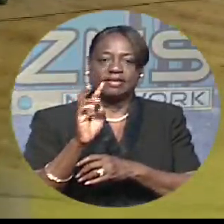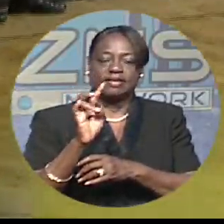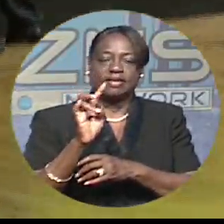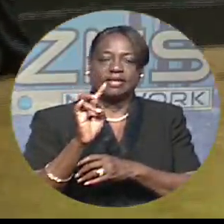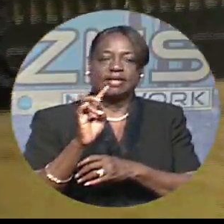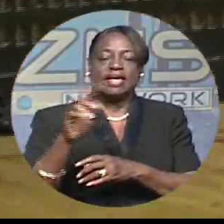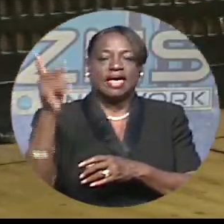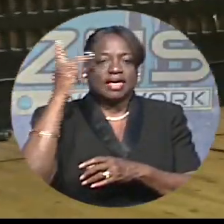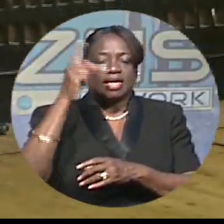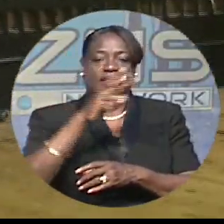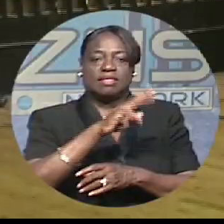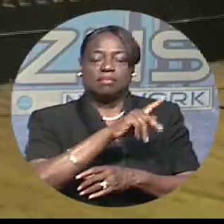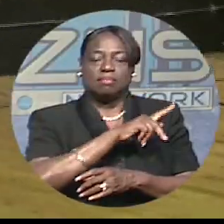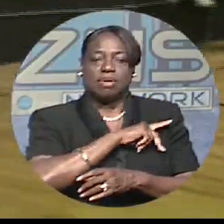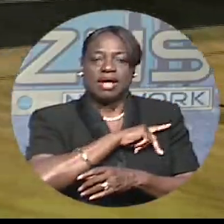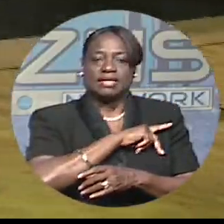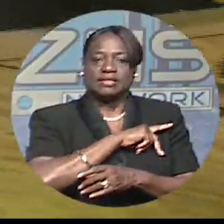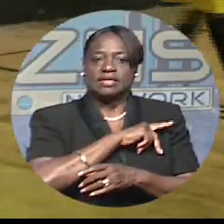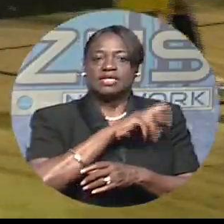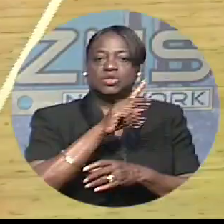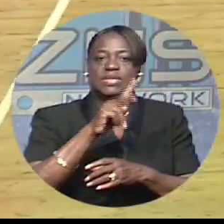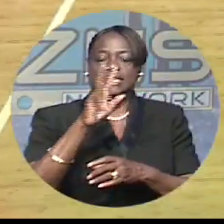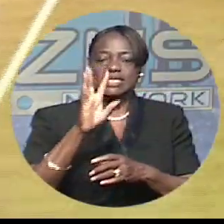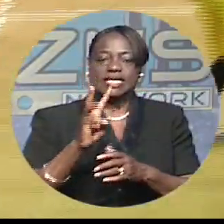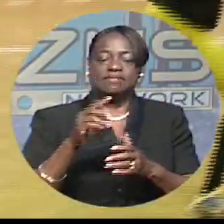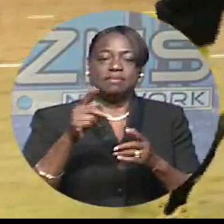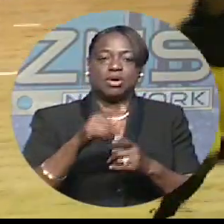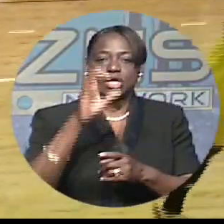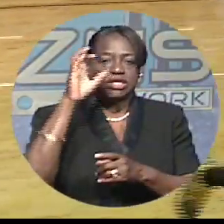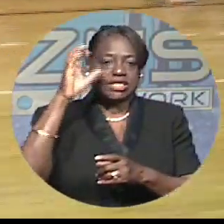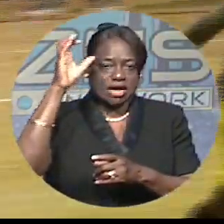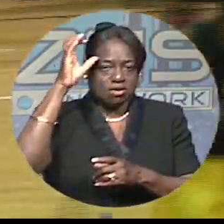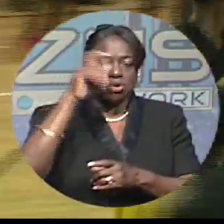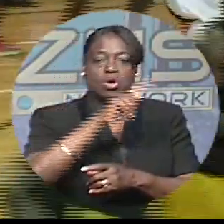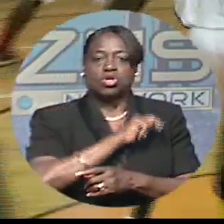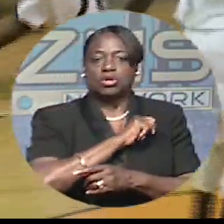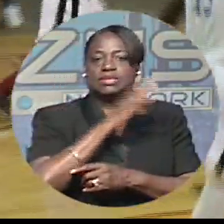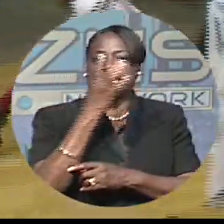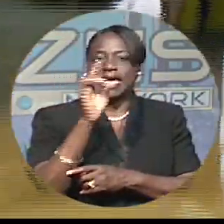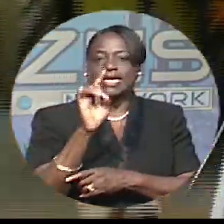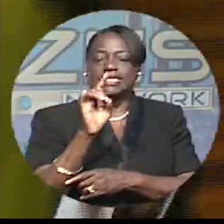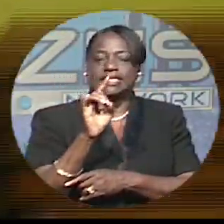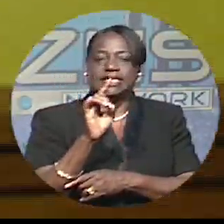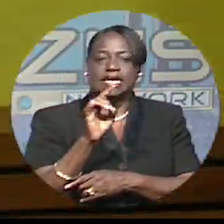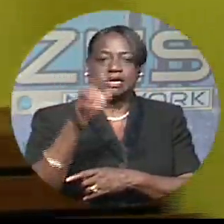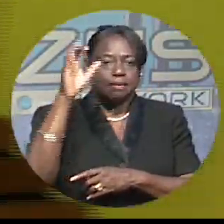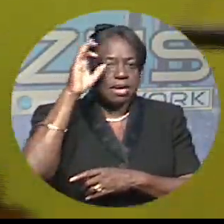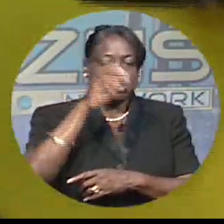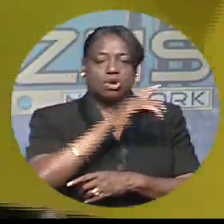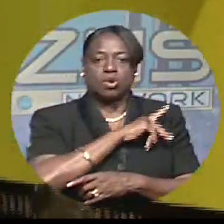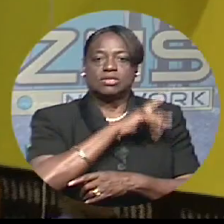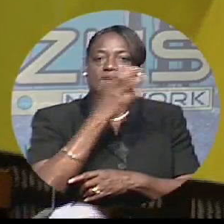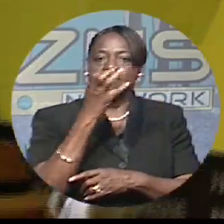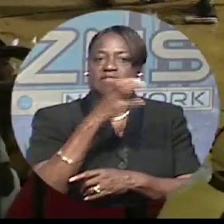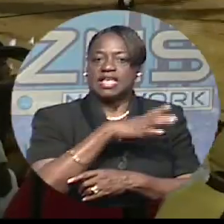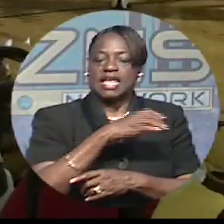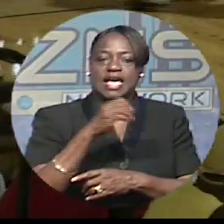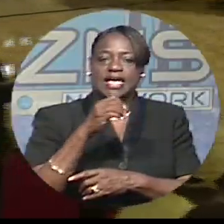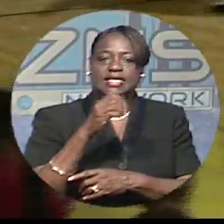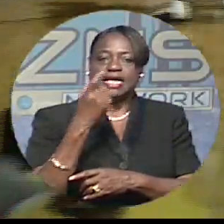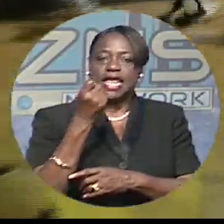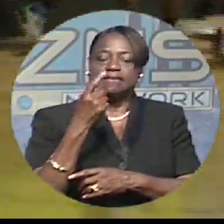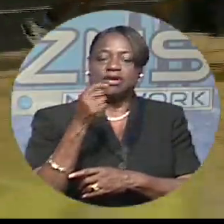side-high 27 points to lead the Regulators in the win. Cordero Thompson added 18. Gamelian Rose had 15 points and 11